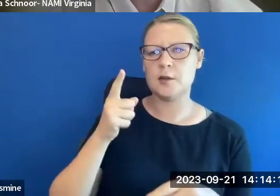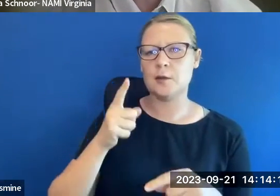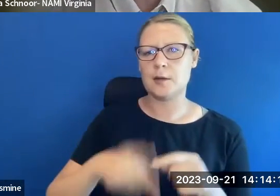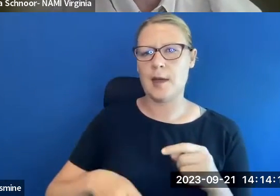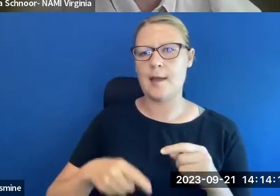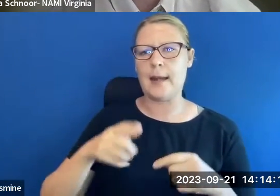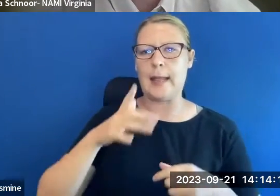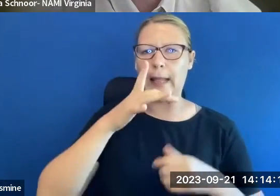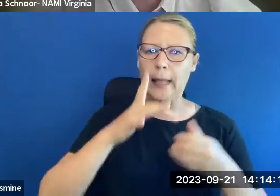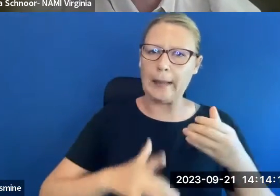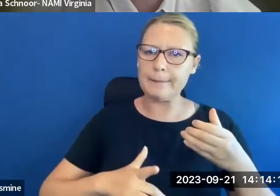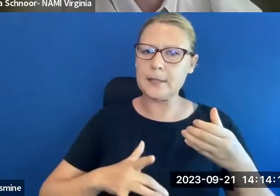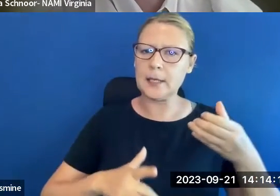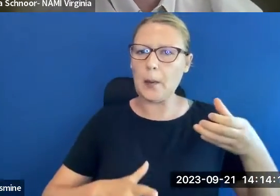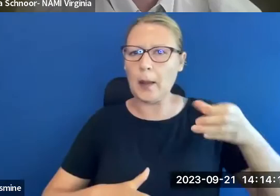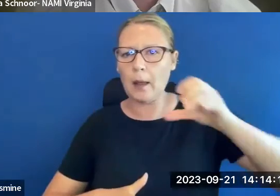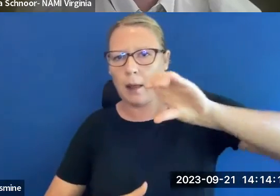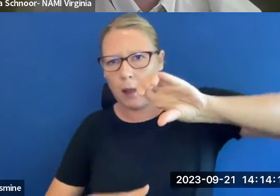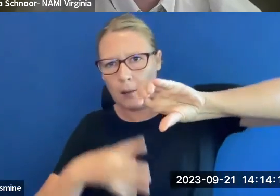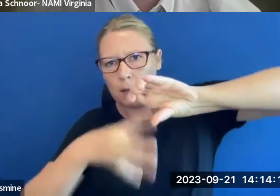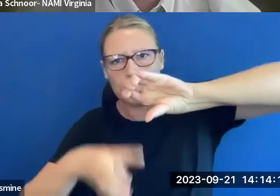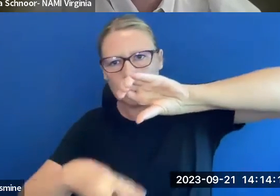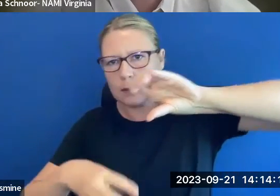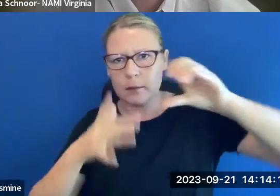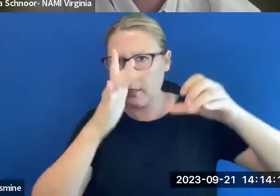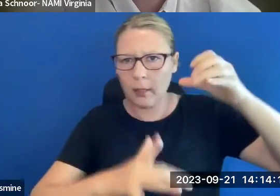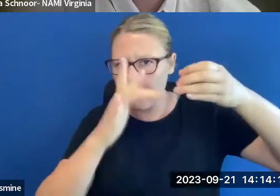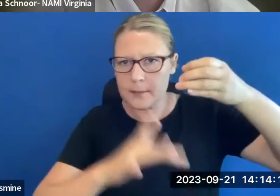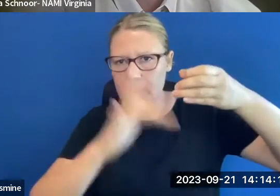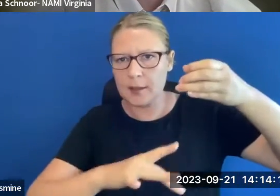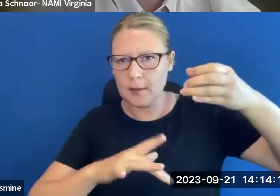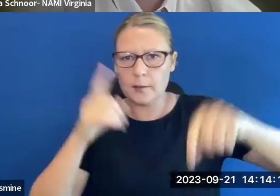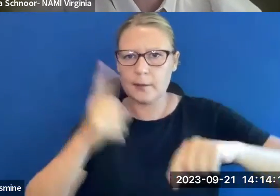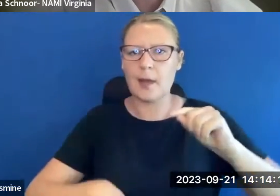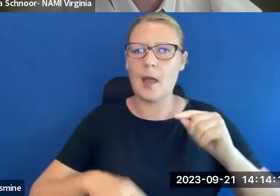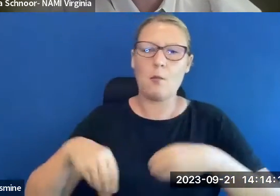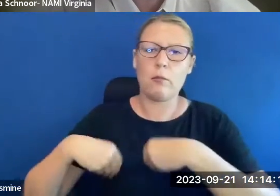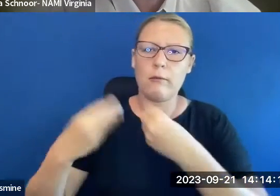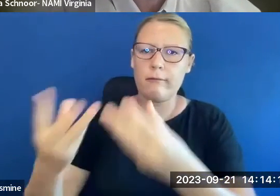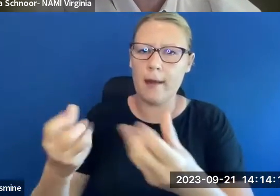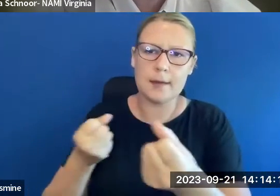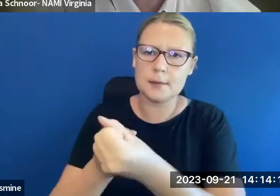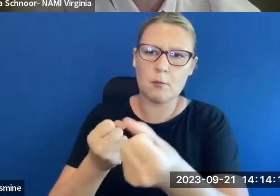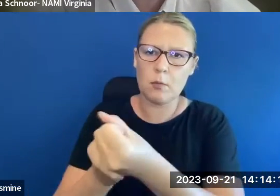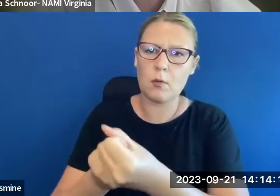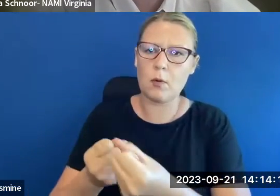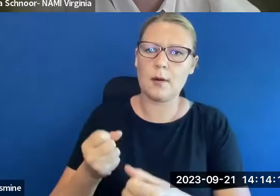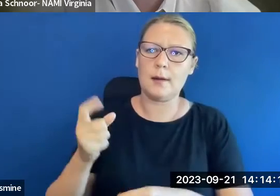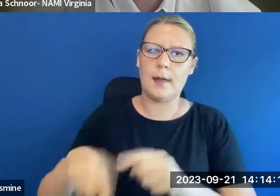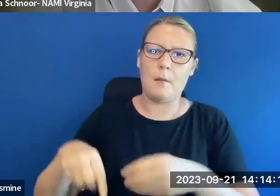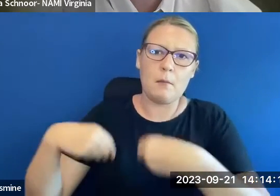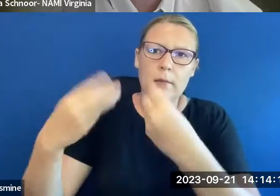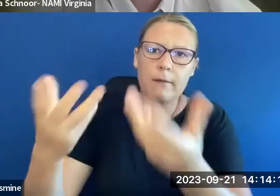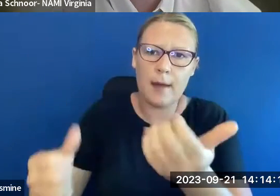cup. And I think that's very true, is that you can't provide the support and assistance that a youth would need if